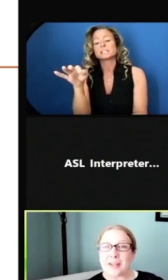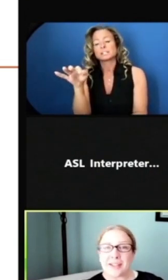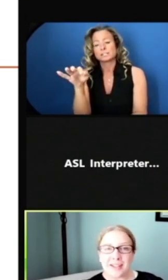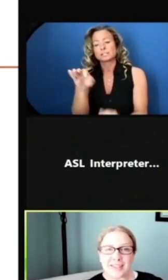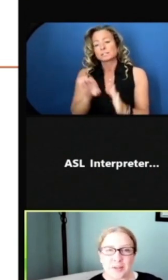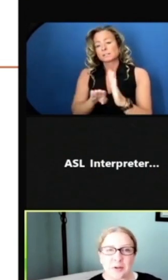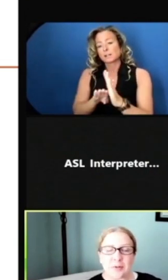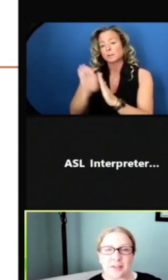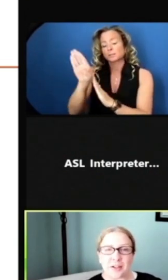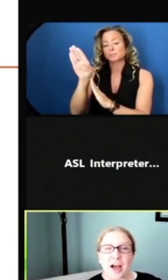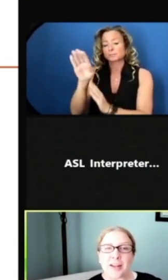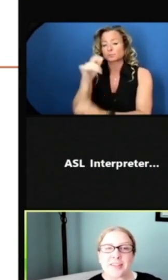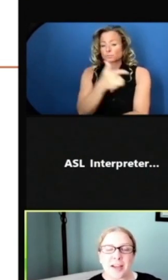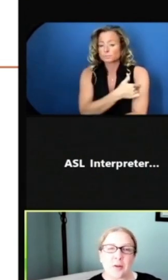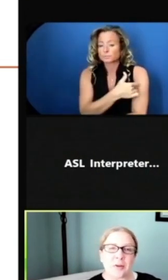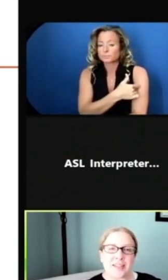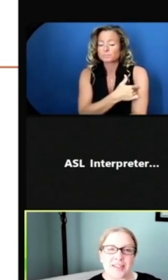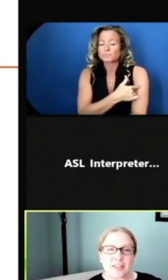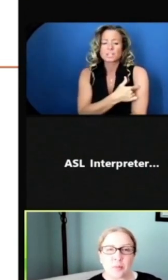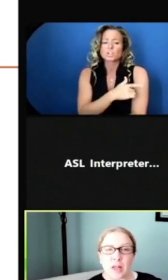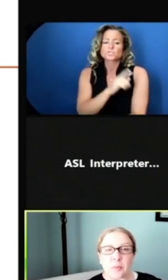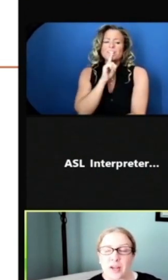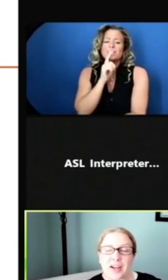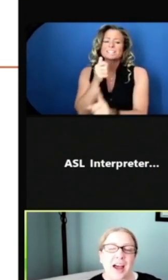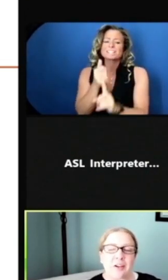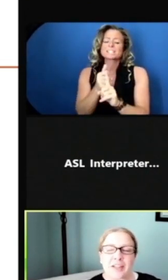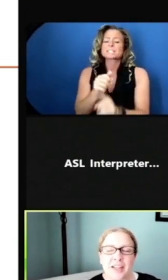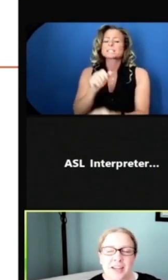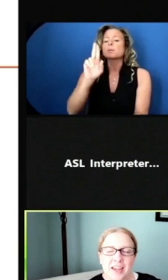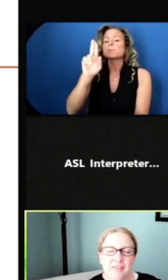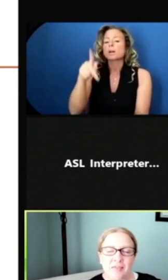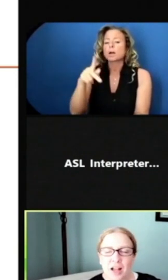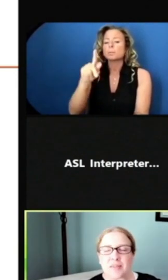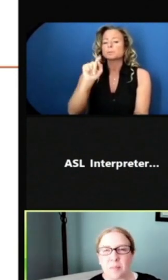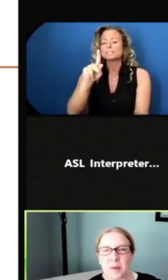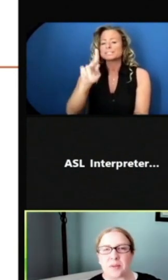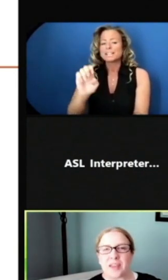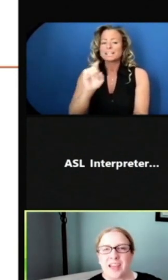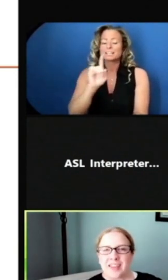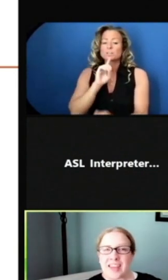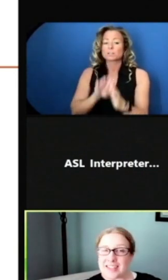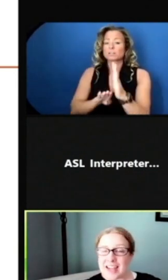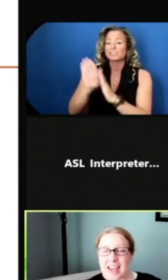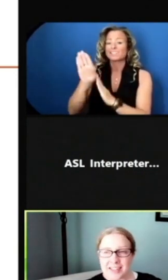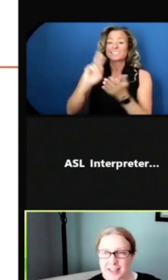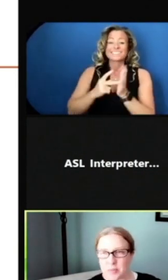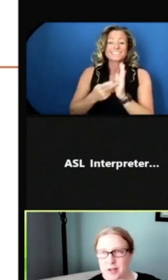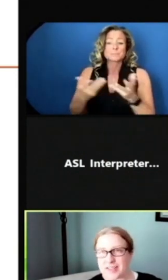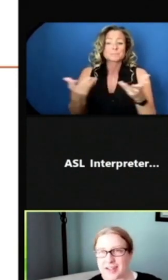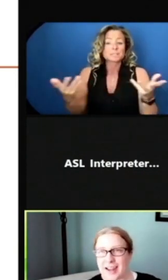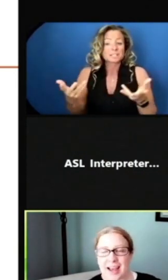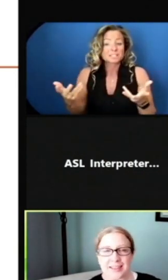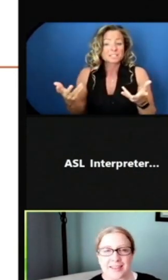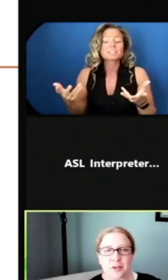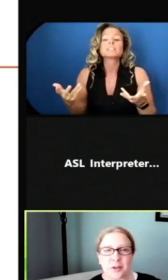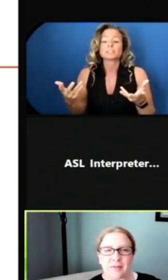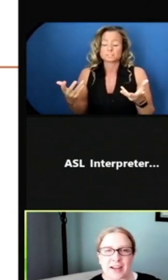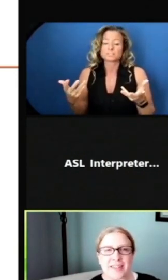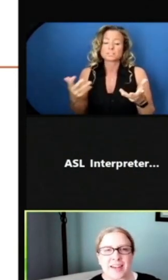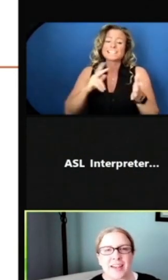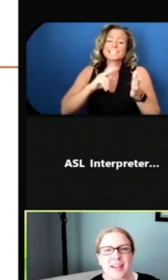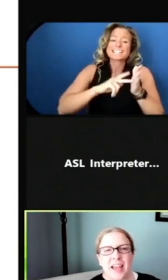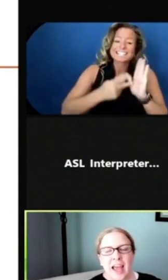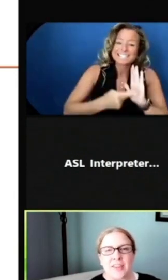is a term that gets thrown around a lot, but as Dr. Block pointed out, it involves both the intent that a person has to